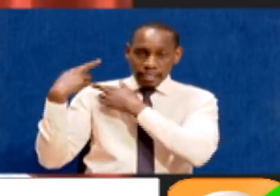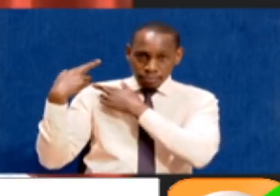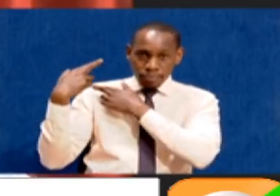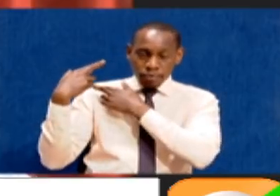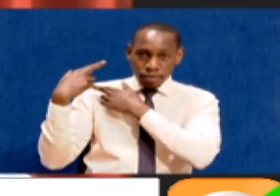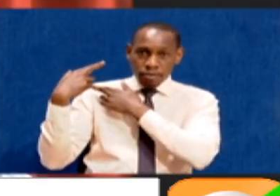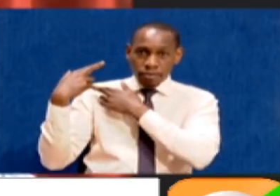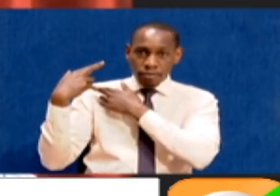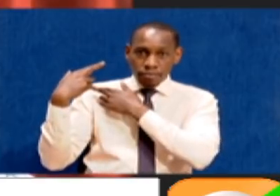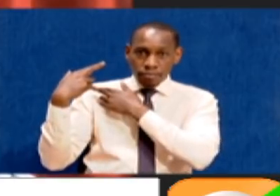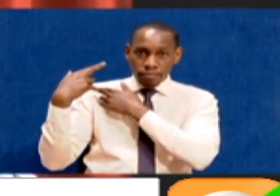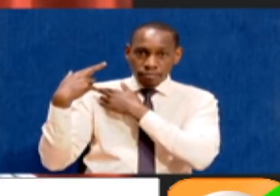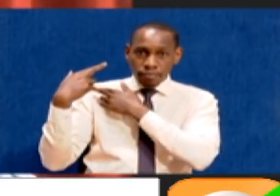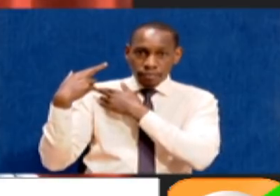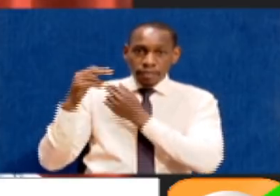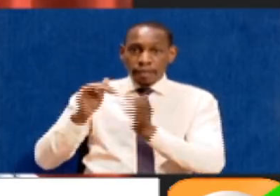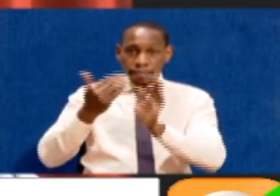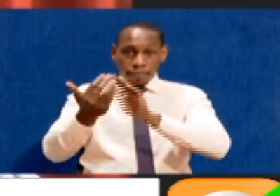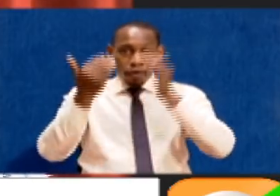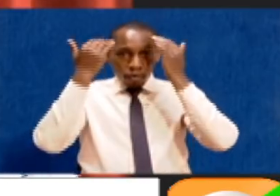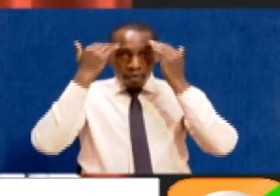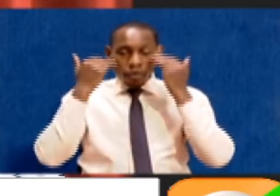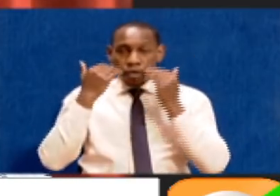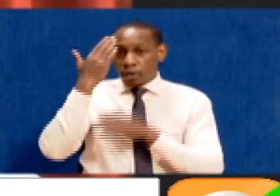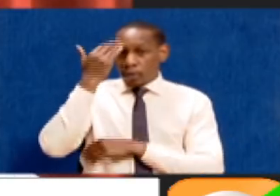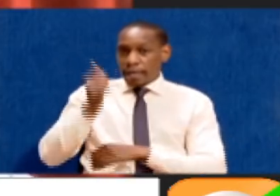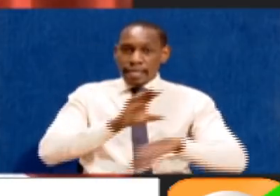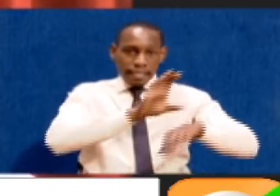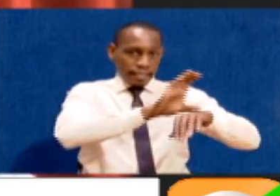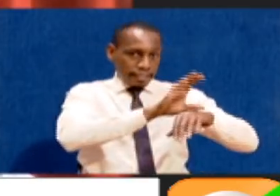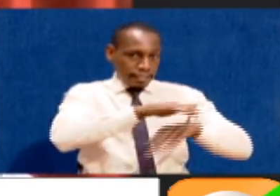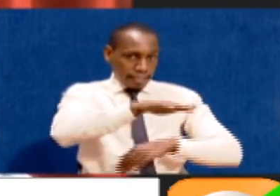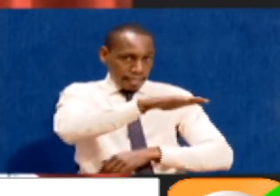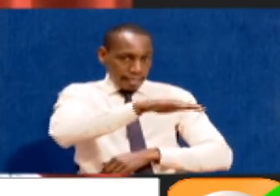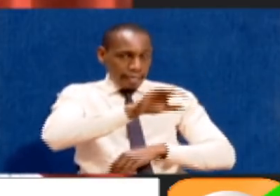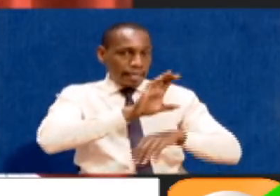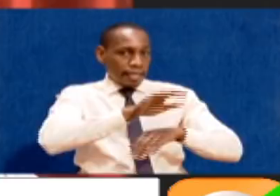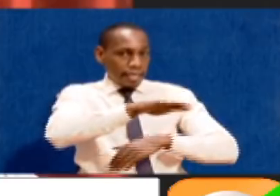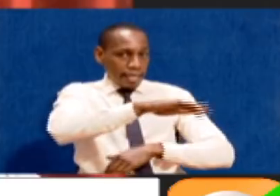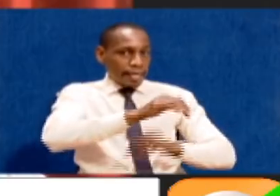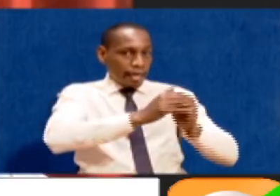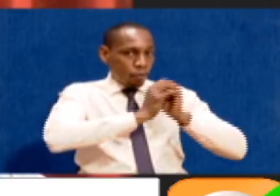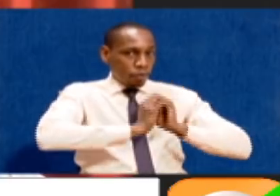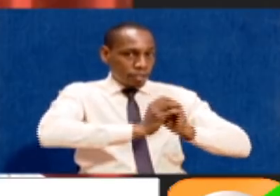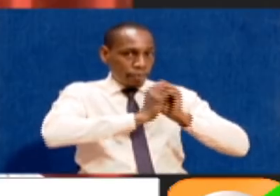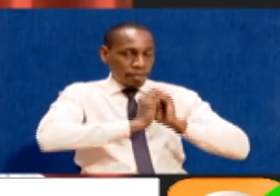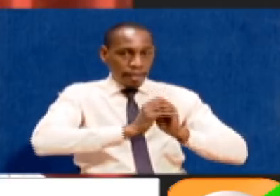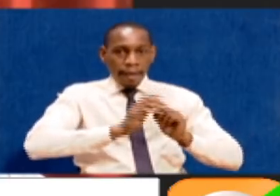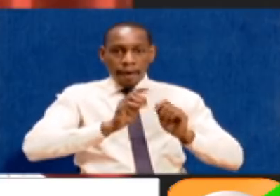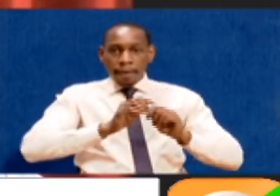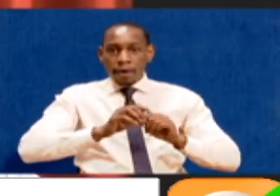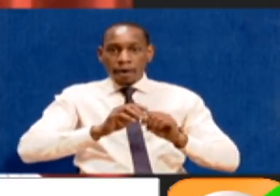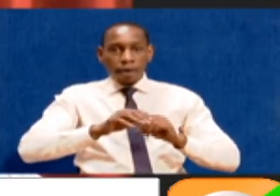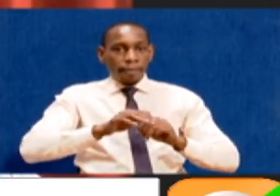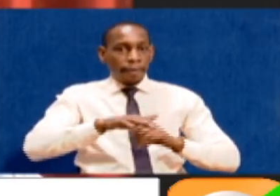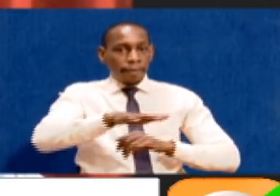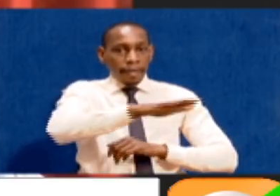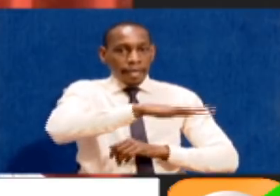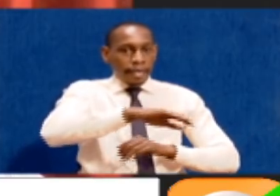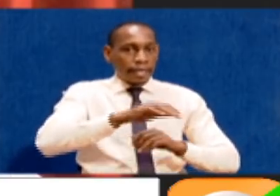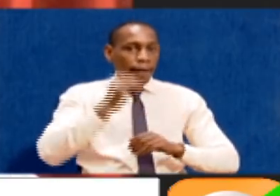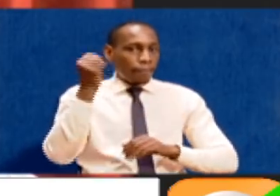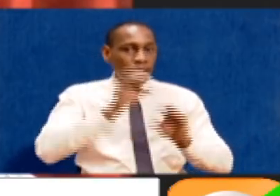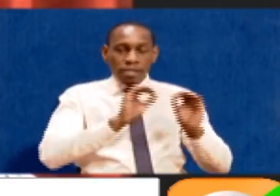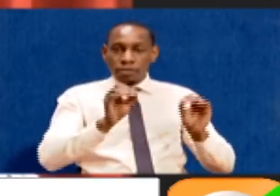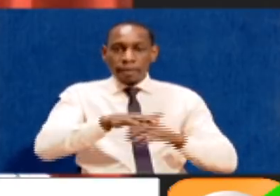be taken to, will receive justice. Because a church is a place of worship and not a place of politics, not